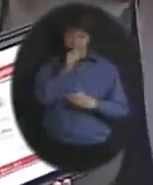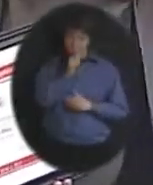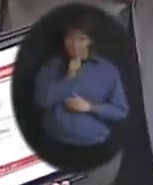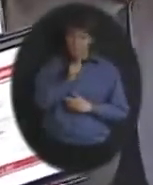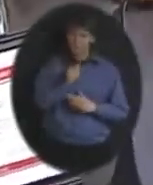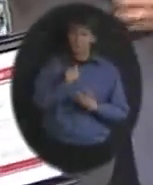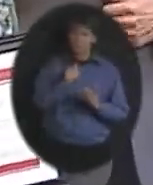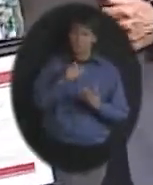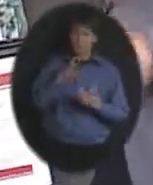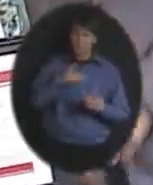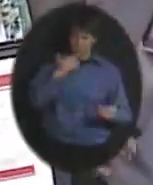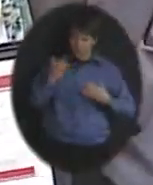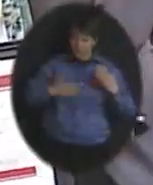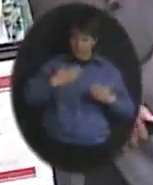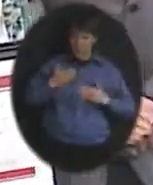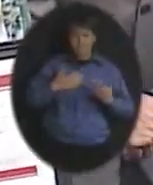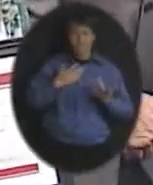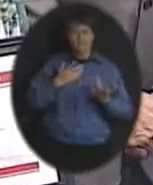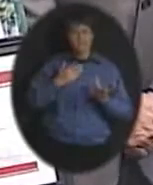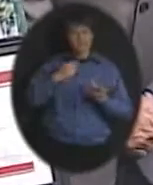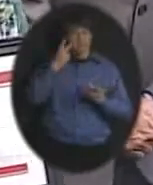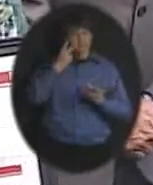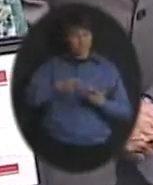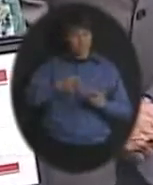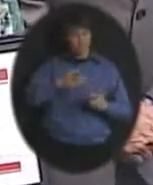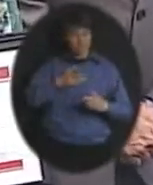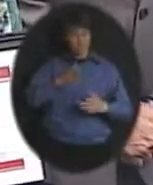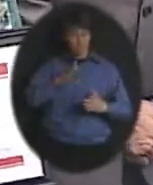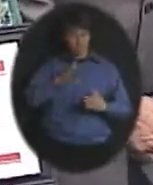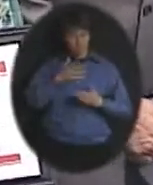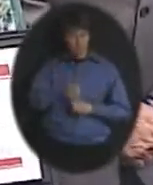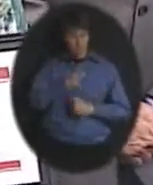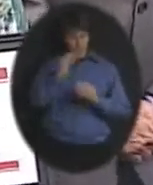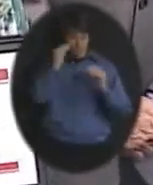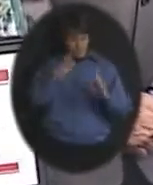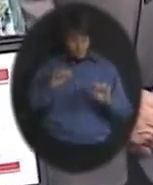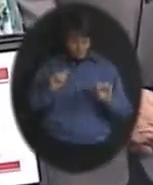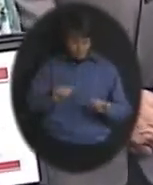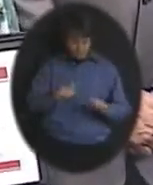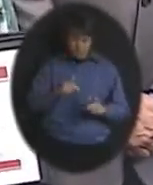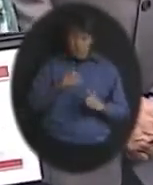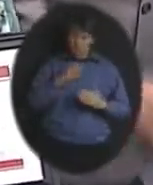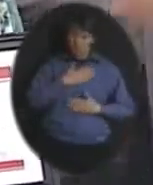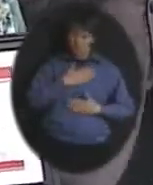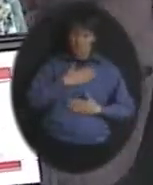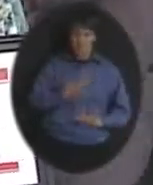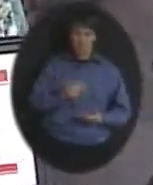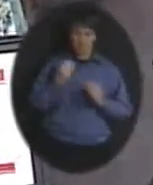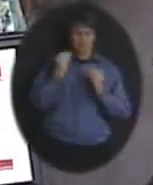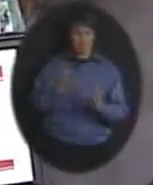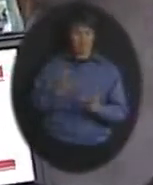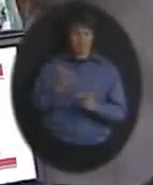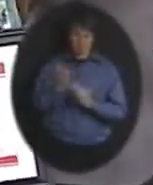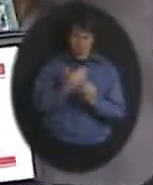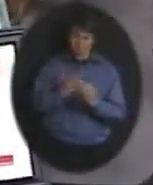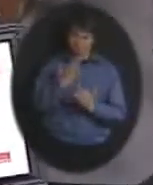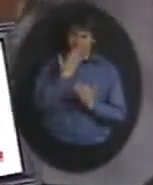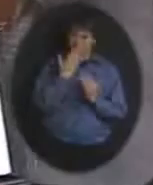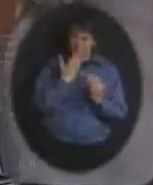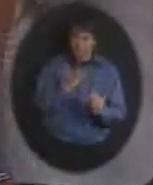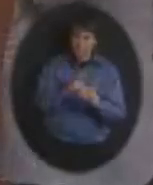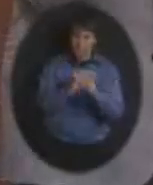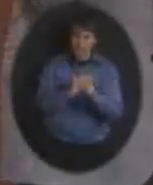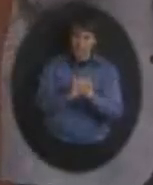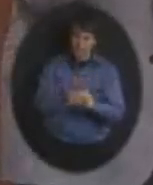Julie has confidence in her teaching abilities and is willing to give without the thought of gain." Congratulations to you, Julie.